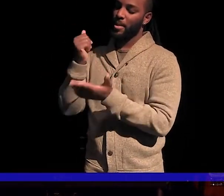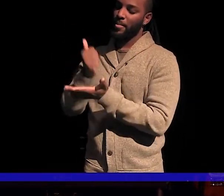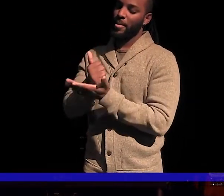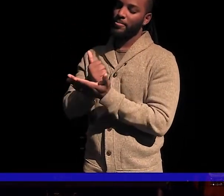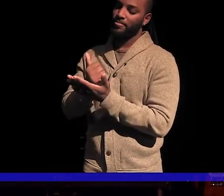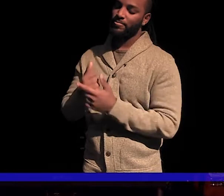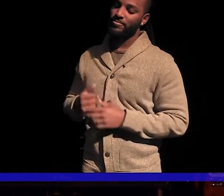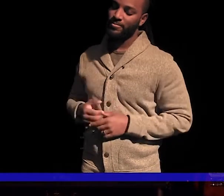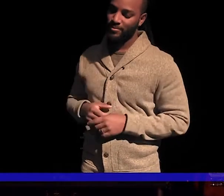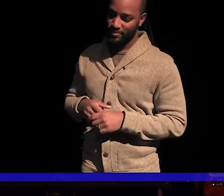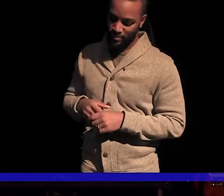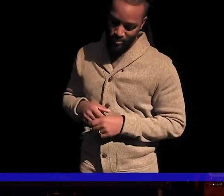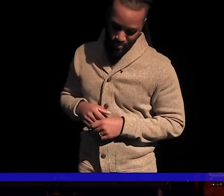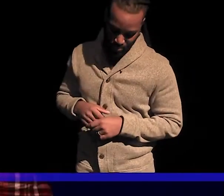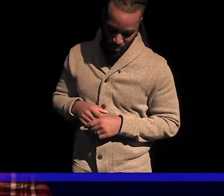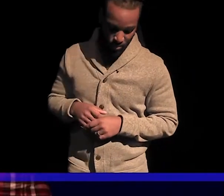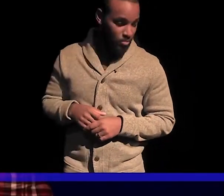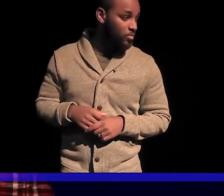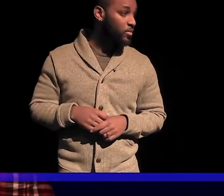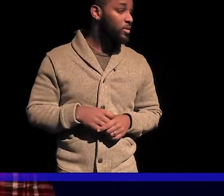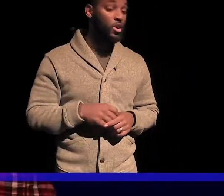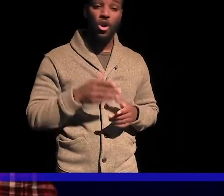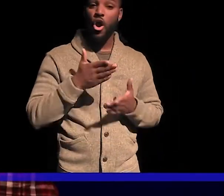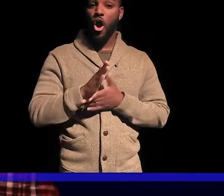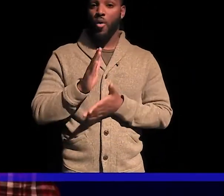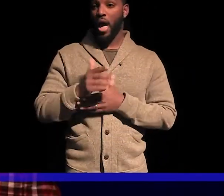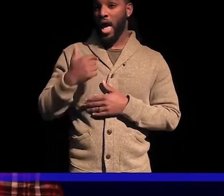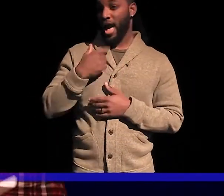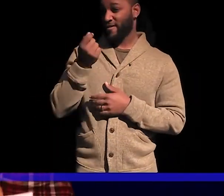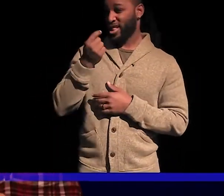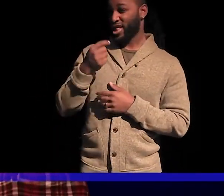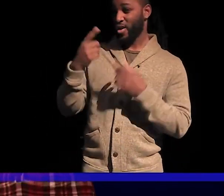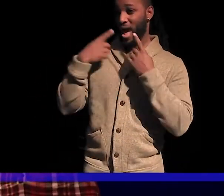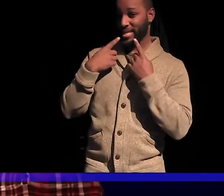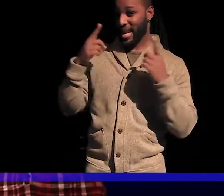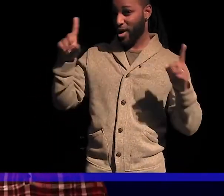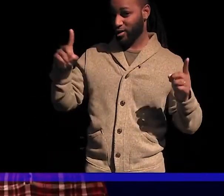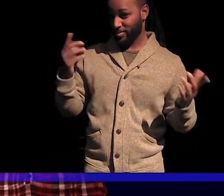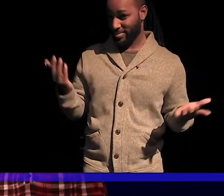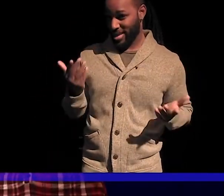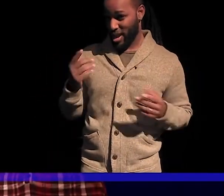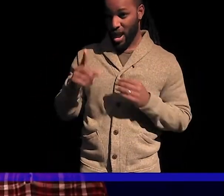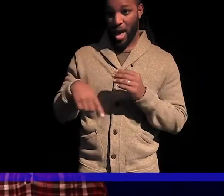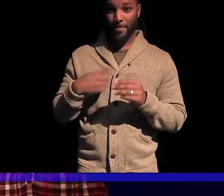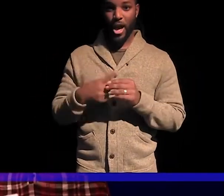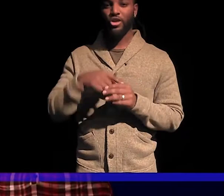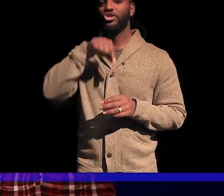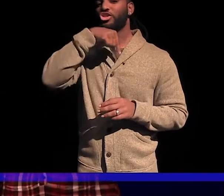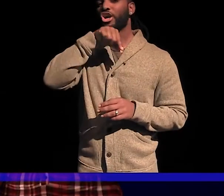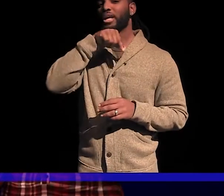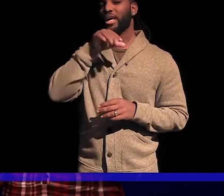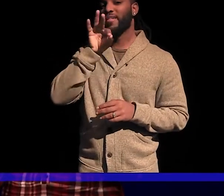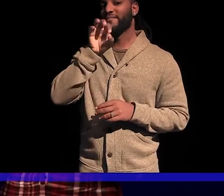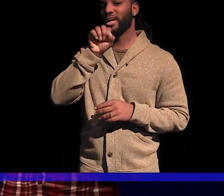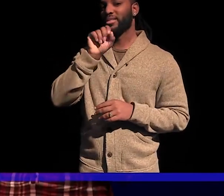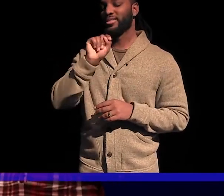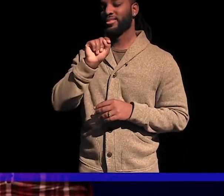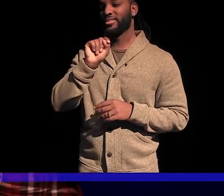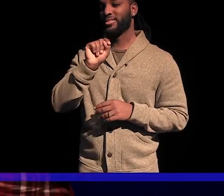Amen. All right. Well, I have a little announcement here about Turkey Fest.